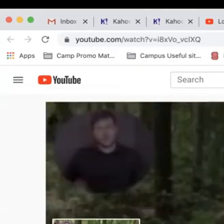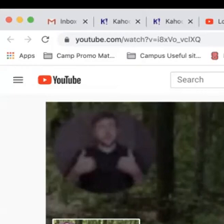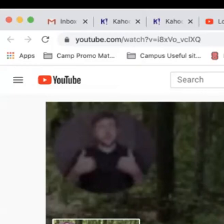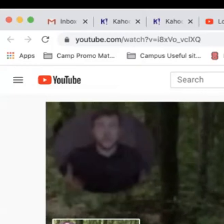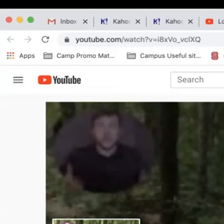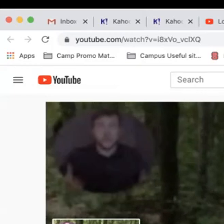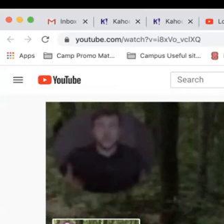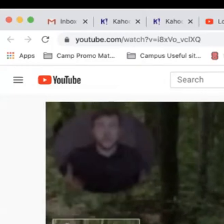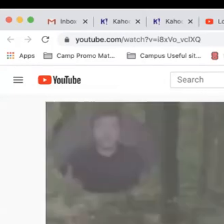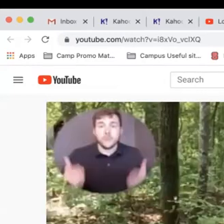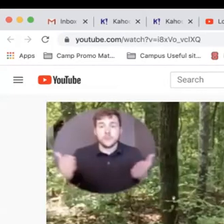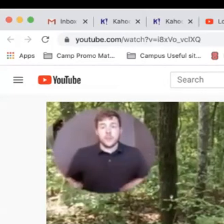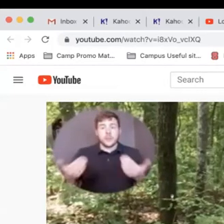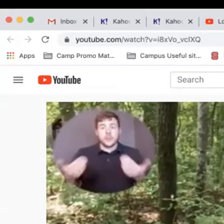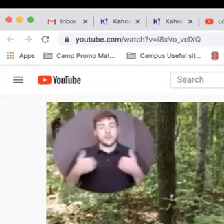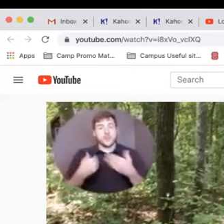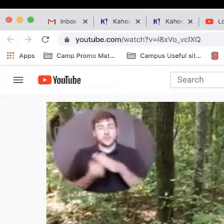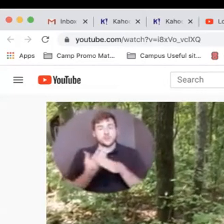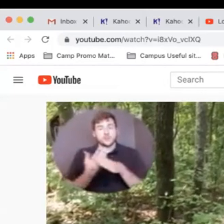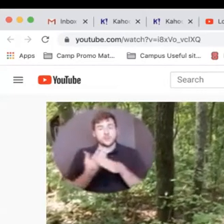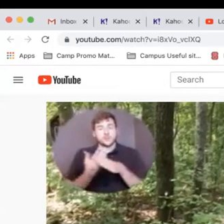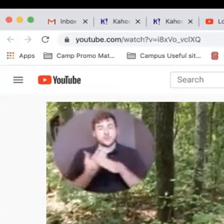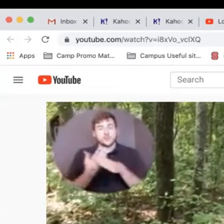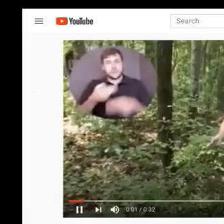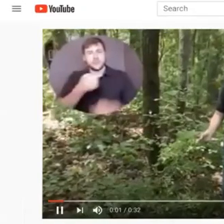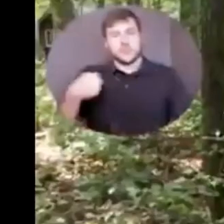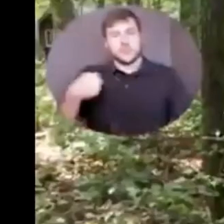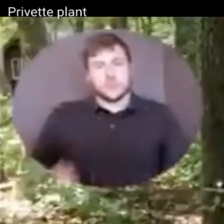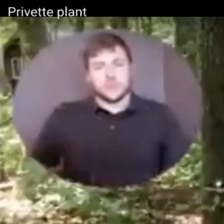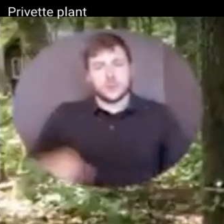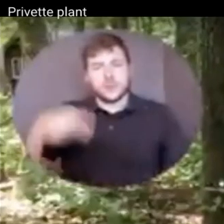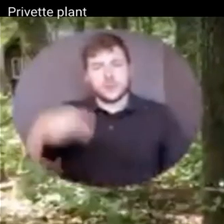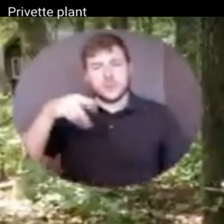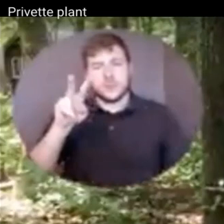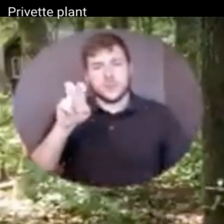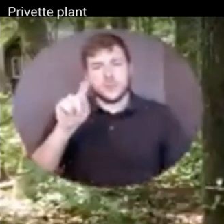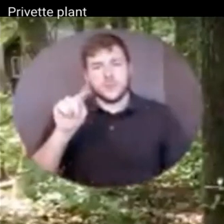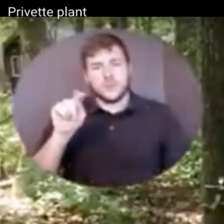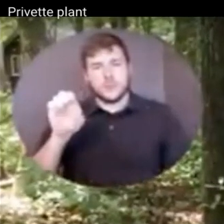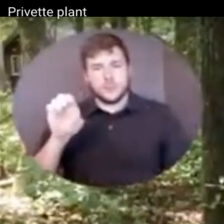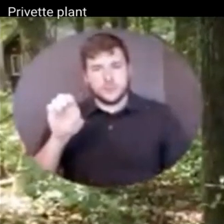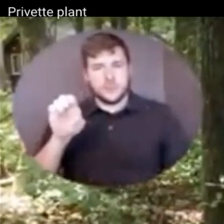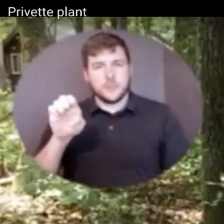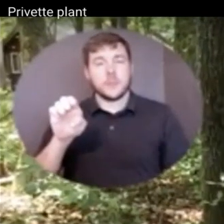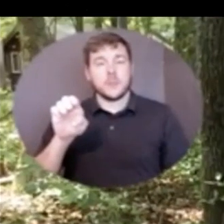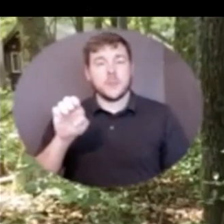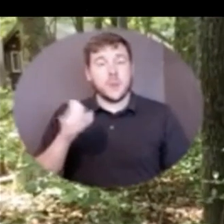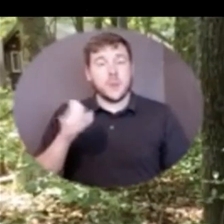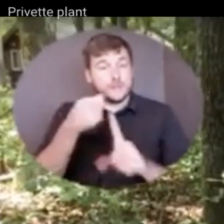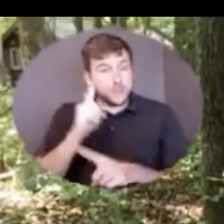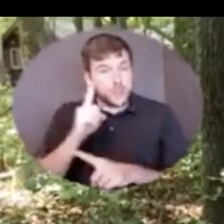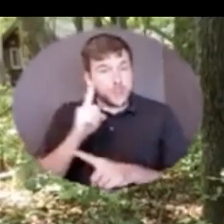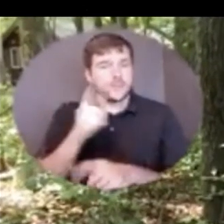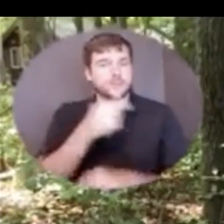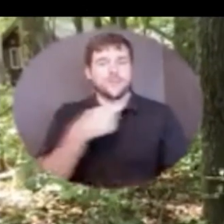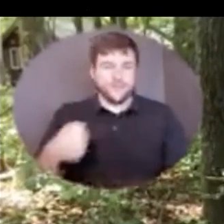I need to start this one over. Here we have an invasive species found all across North Carolina. This is called Chinese privet, and as the